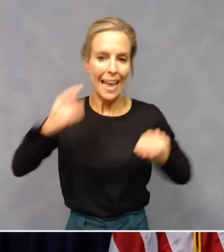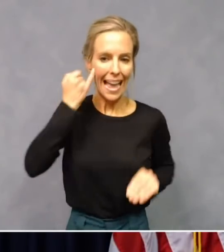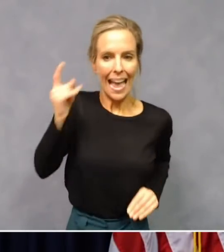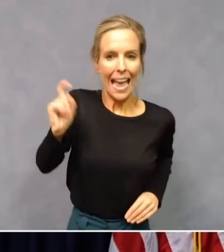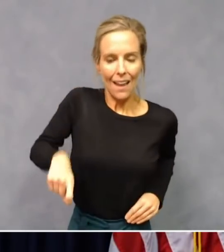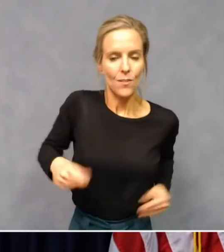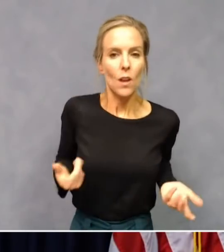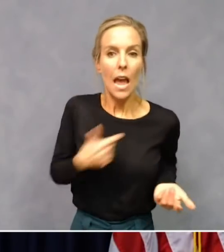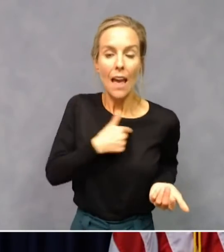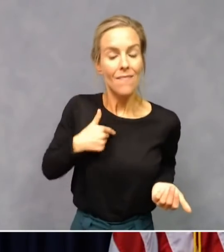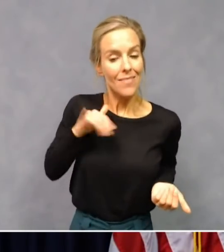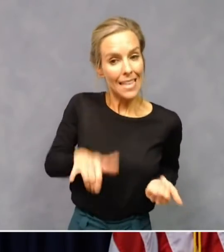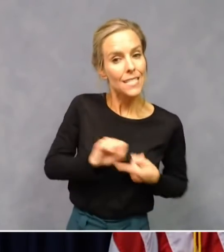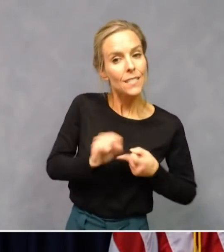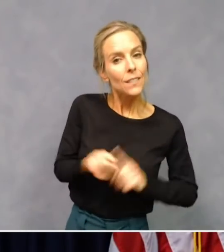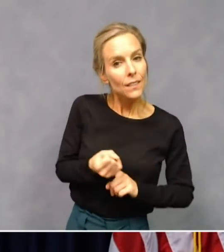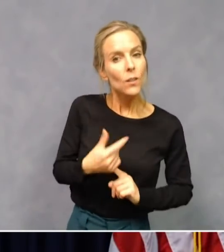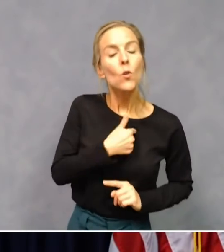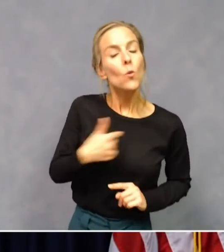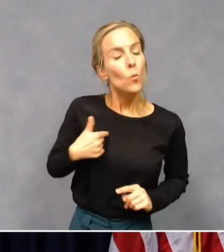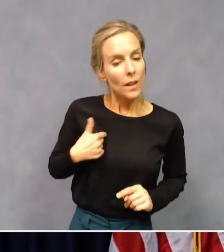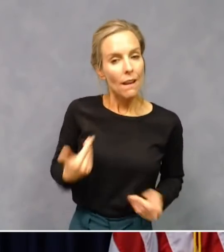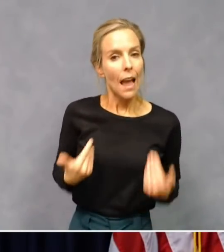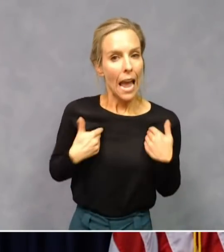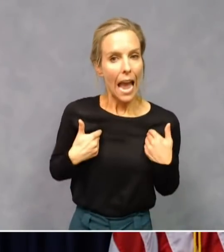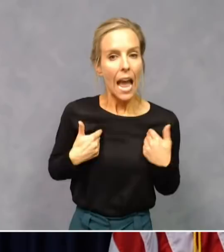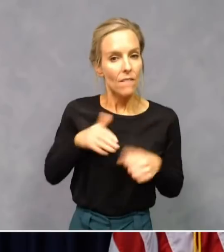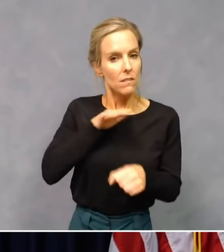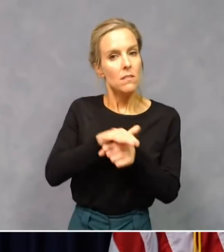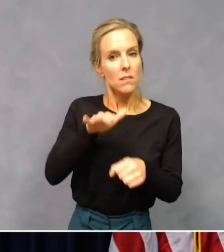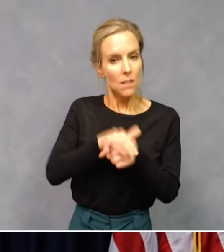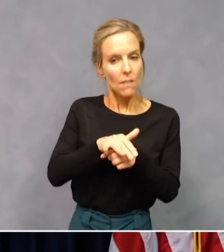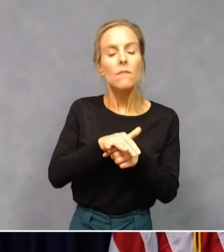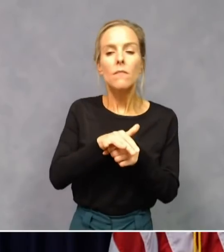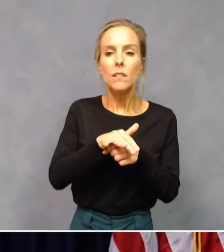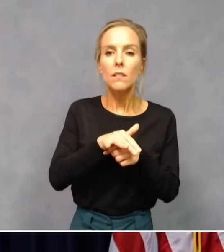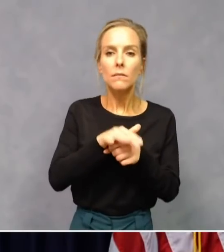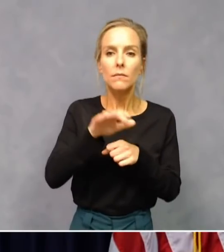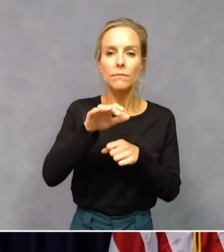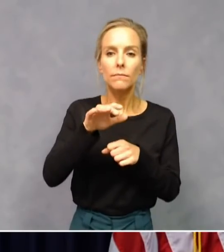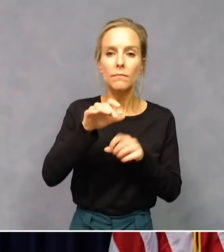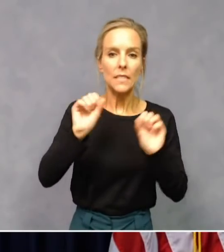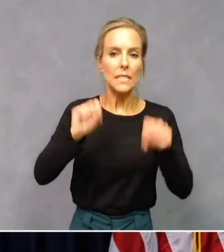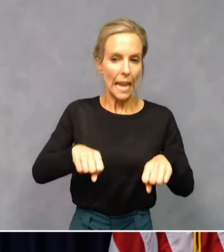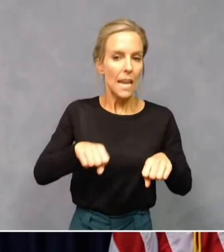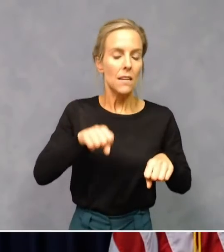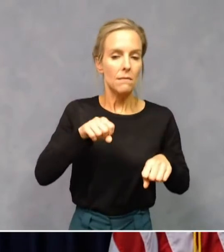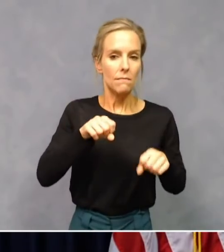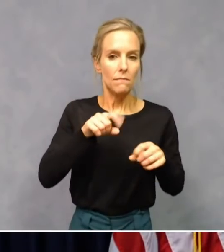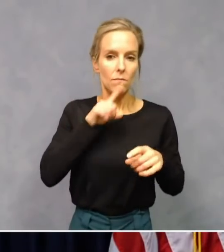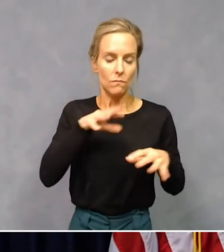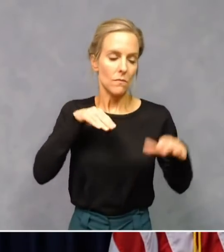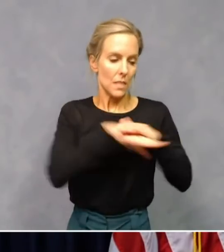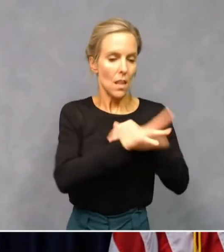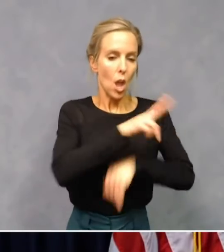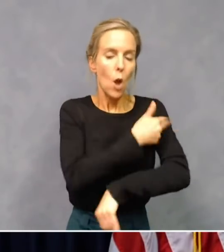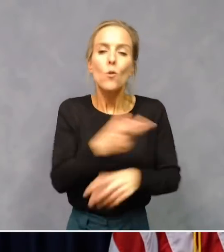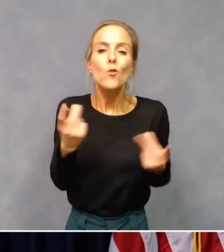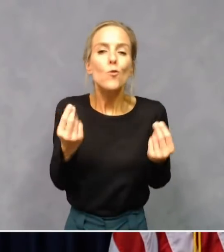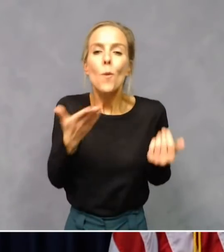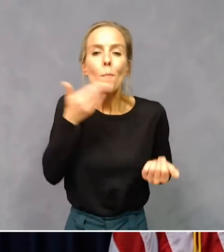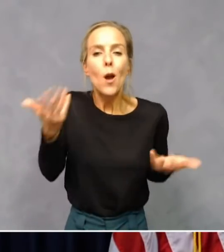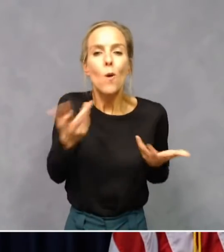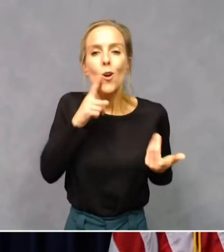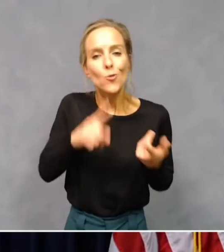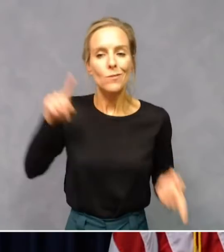have a lot of capacity. But again, the best thing that we can do is what it takes to tamp down cases, because we